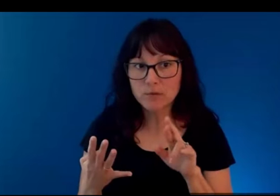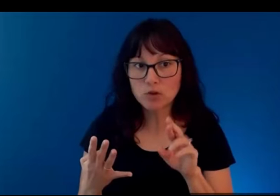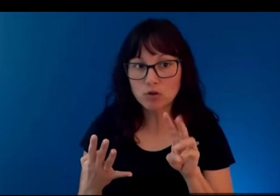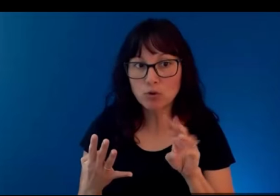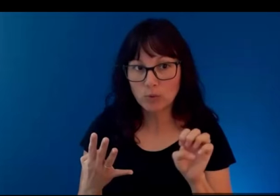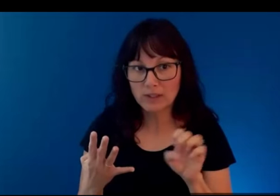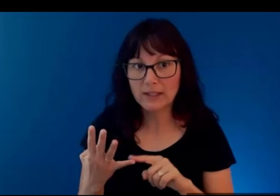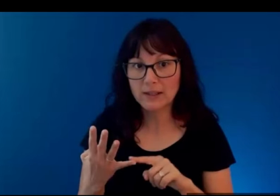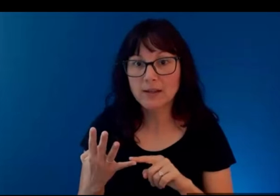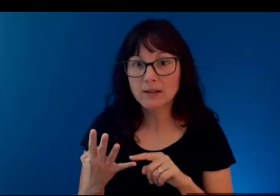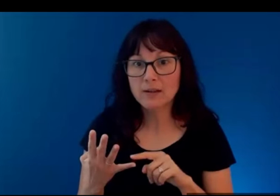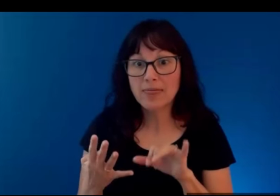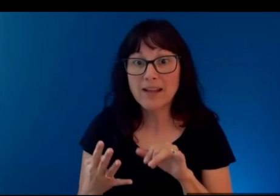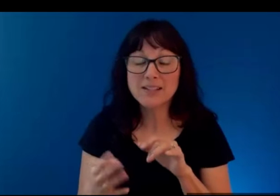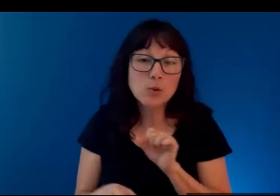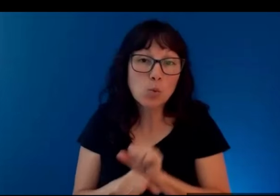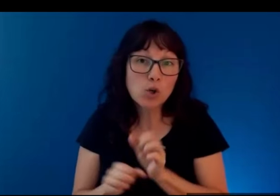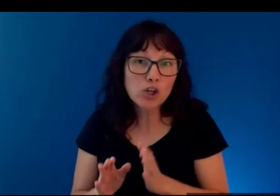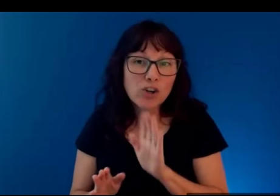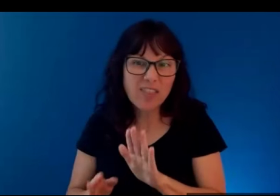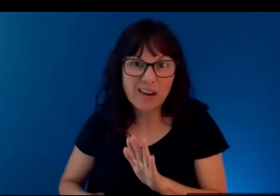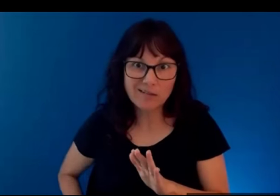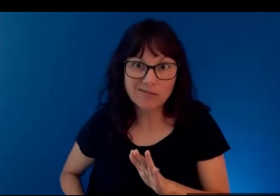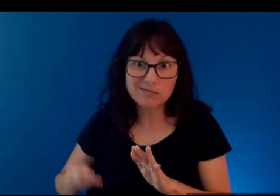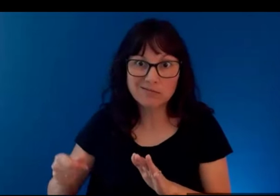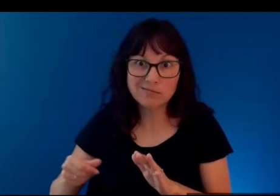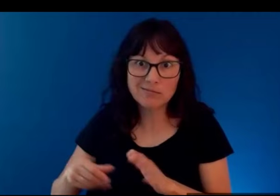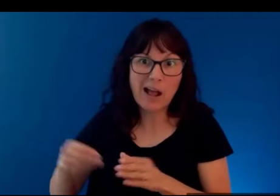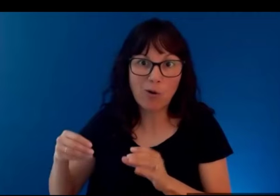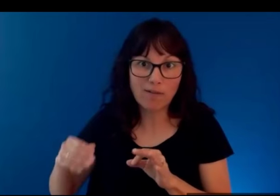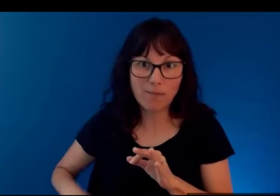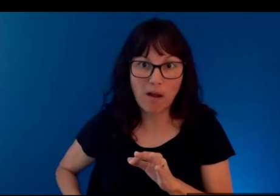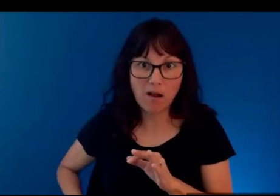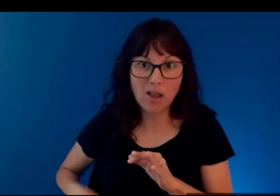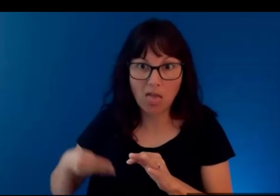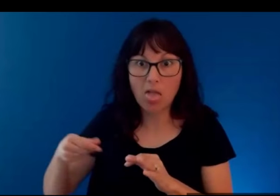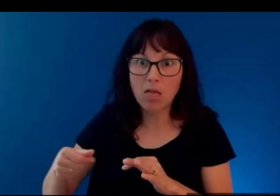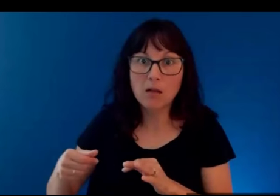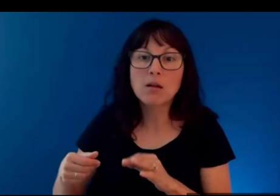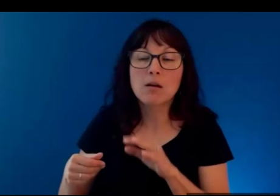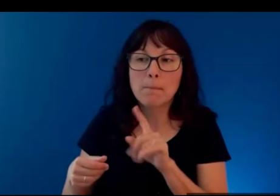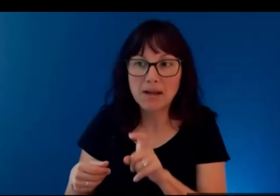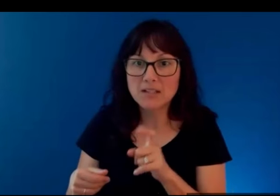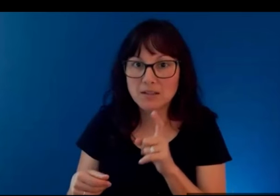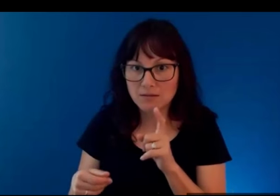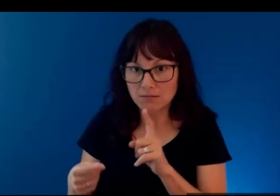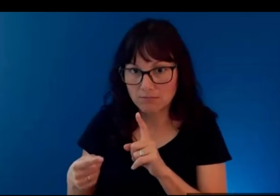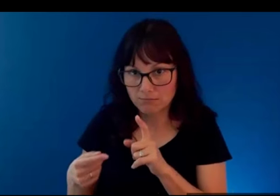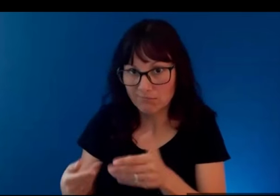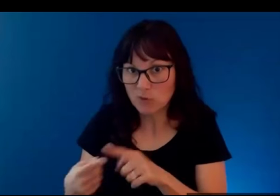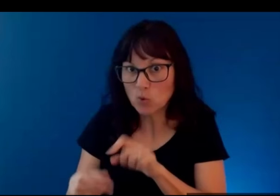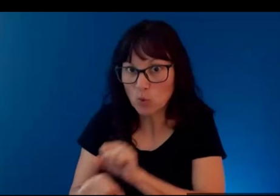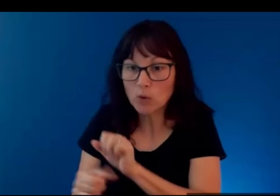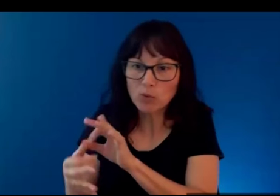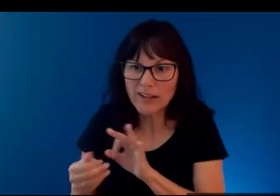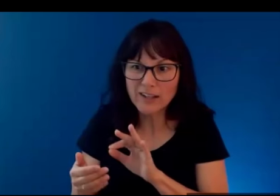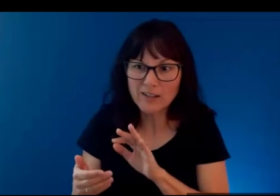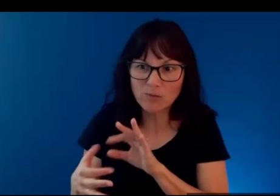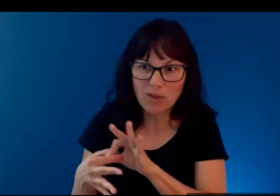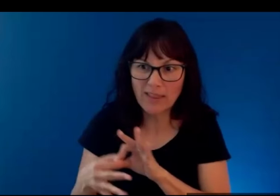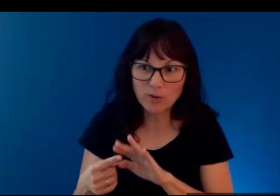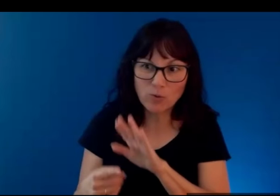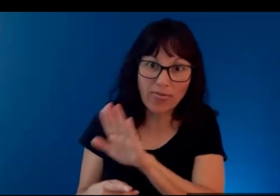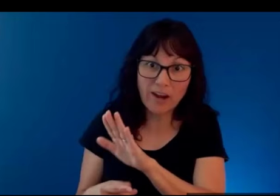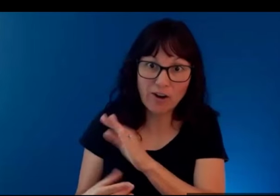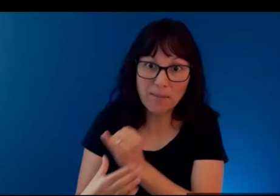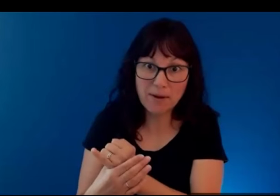are a worker's out-of-pocket costs that they need to be able to work that's related to their impairment. It has